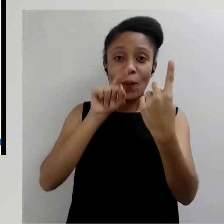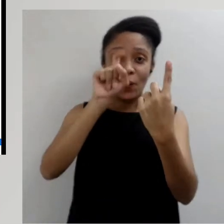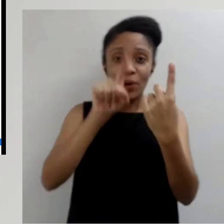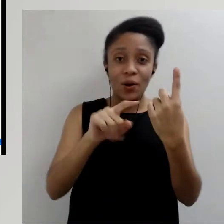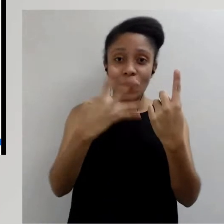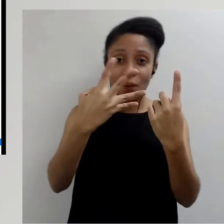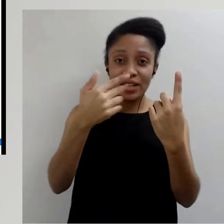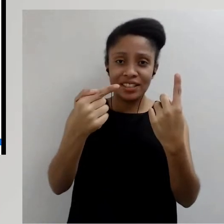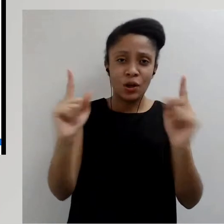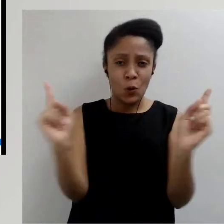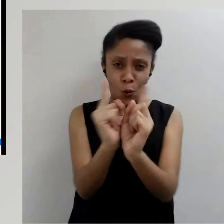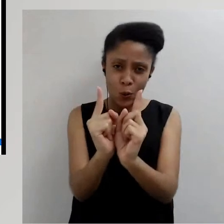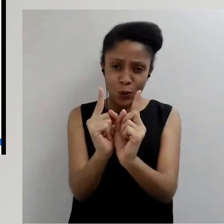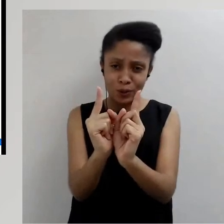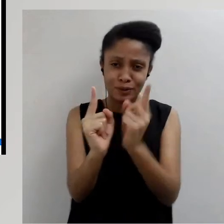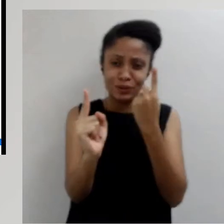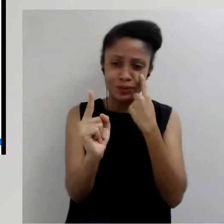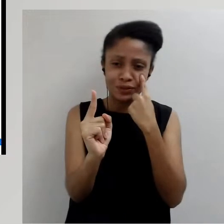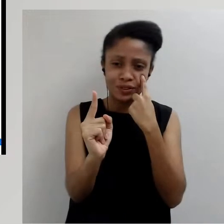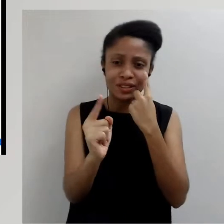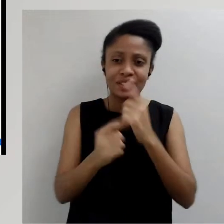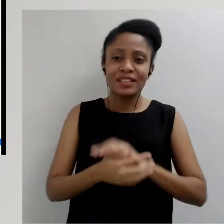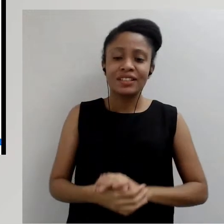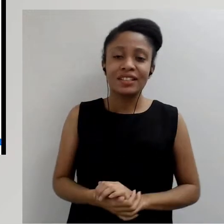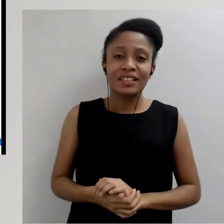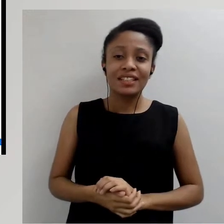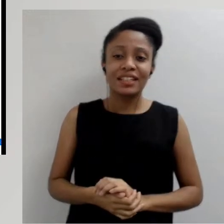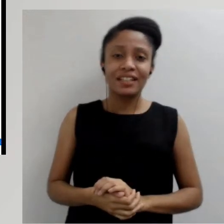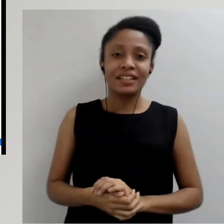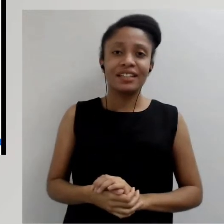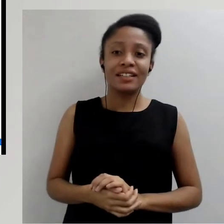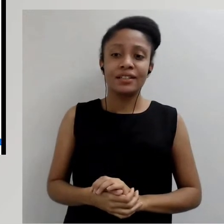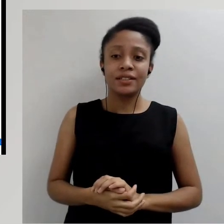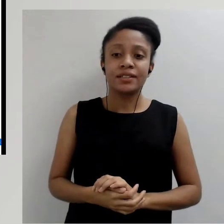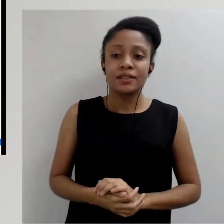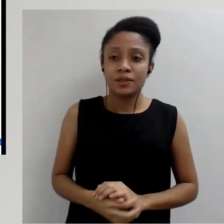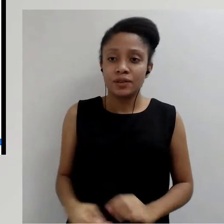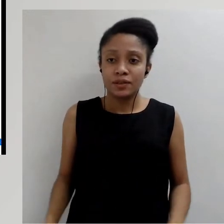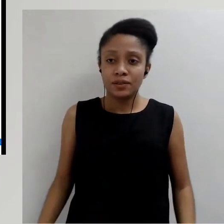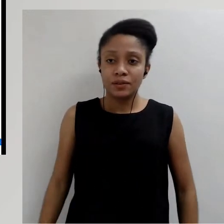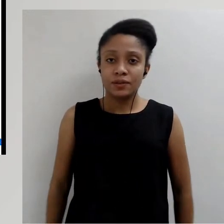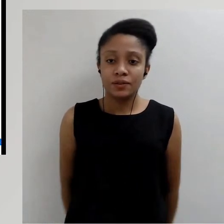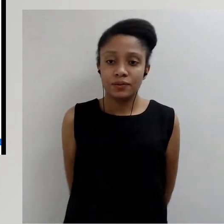minute 47. I'll try to reduce it a little.